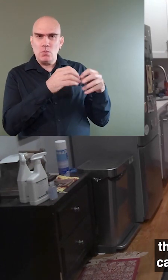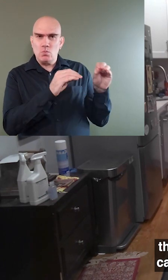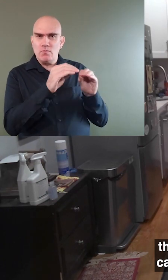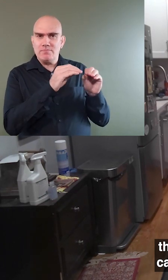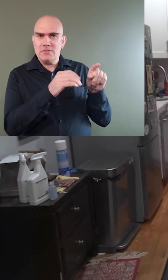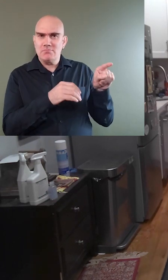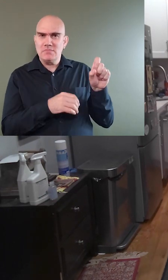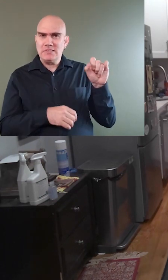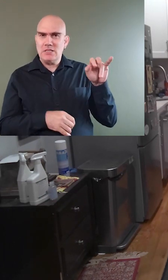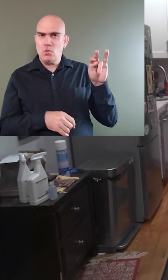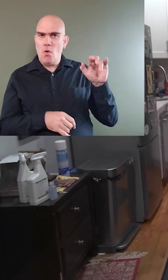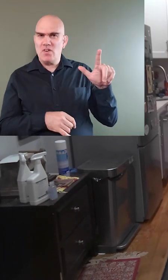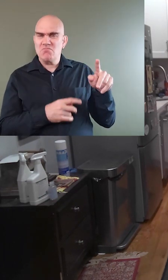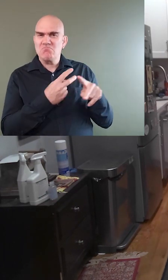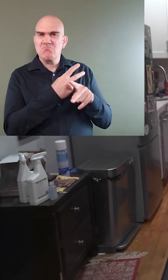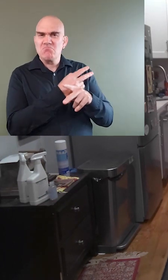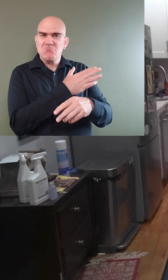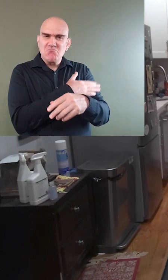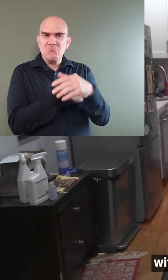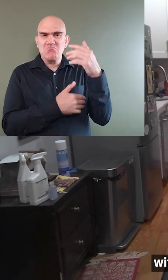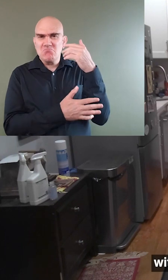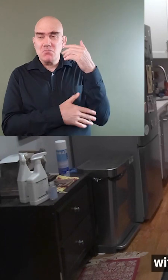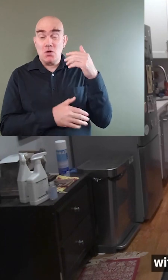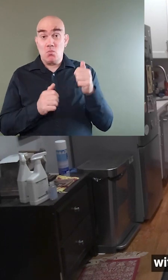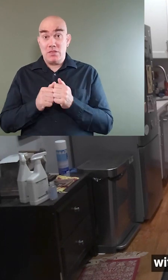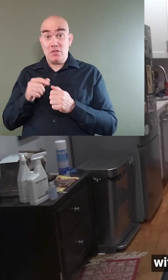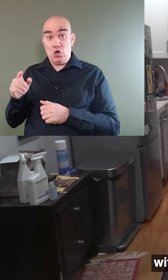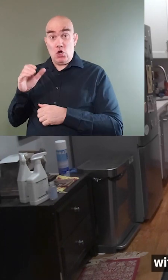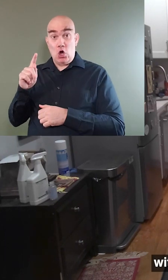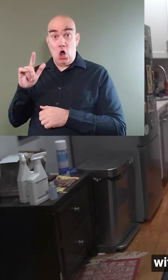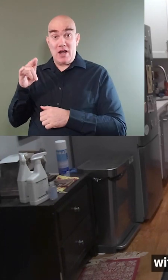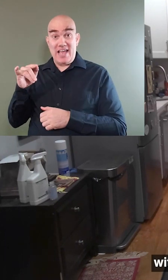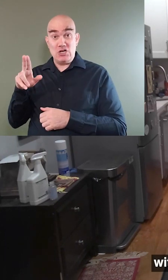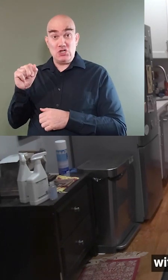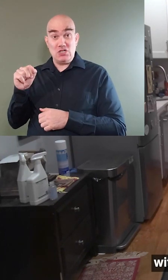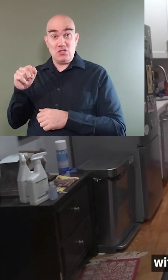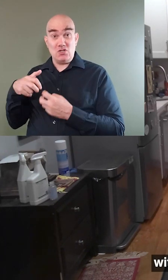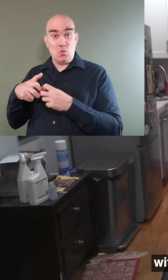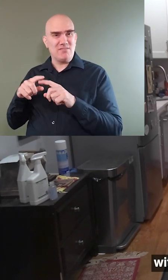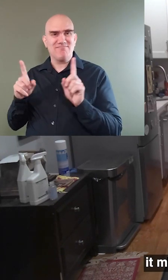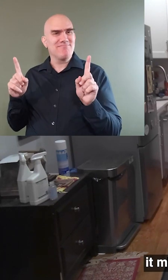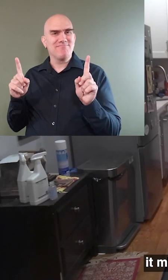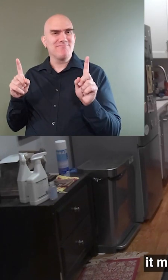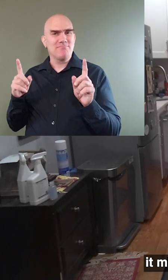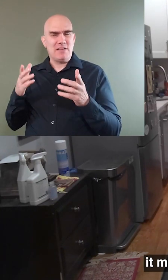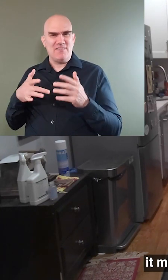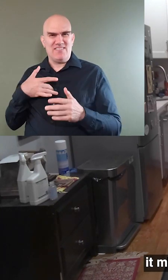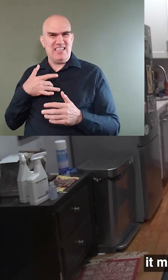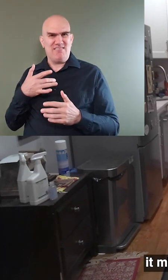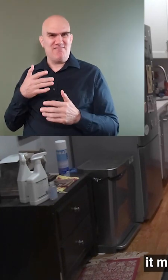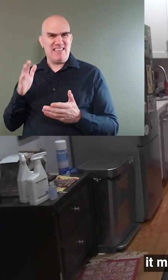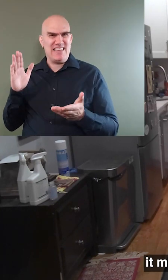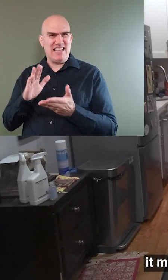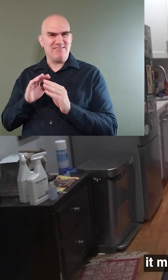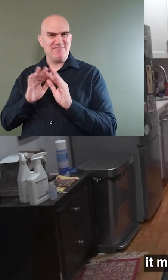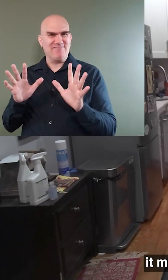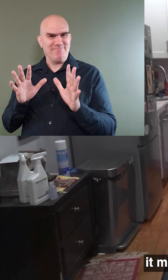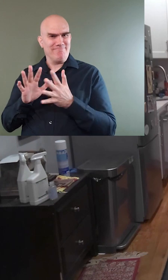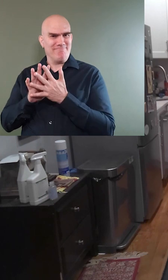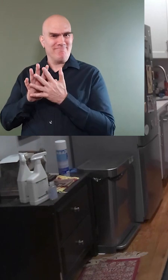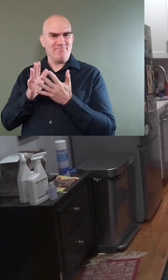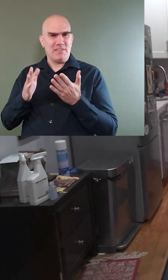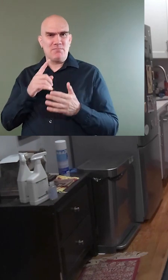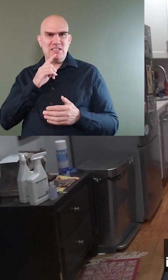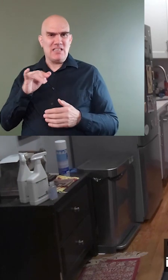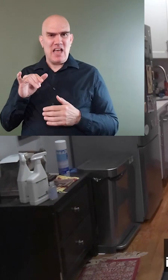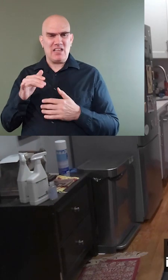joint actions, with our cartilaginous joints, it might feel a little more vague. You